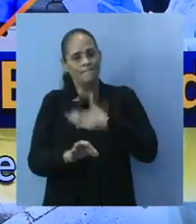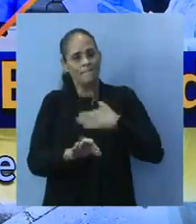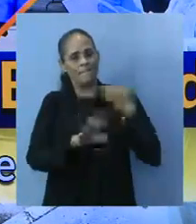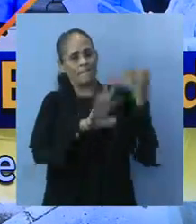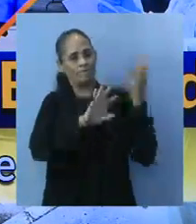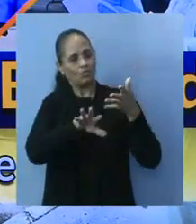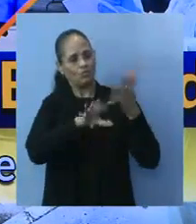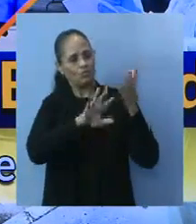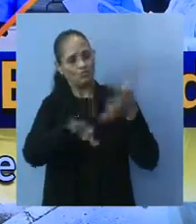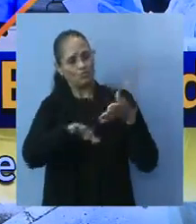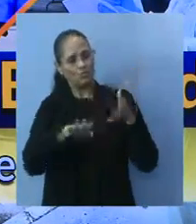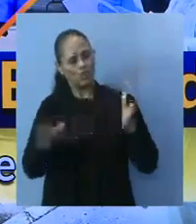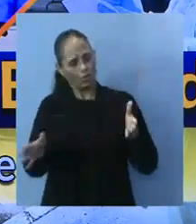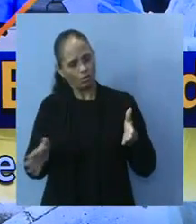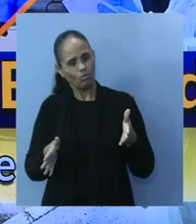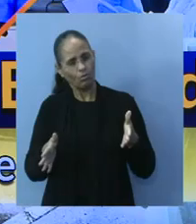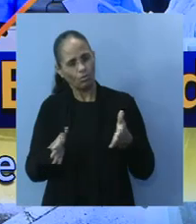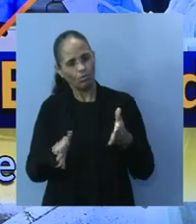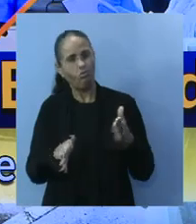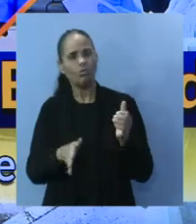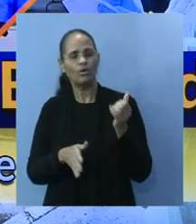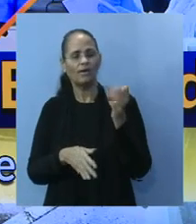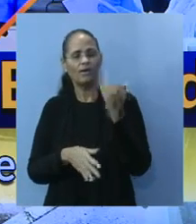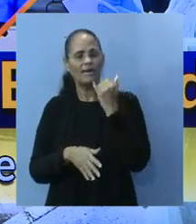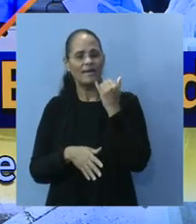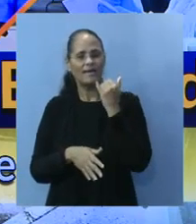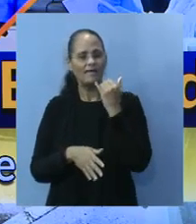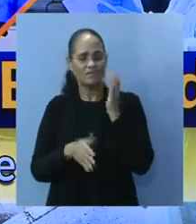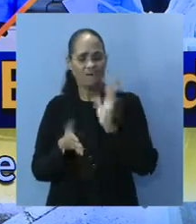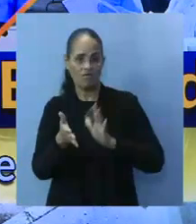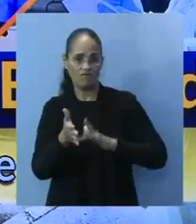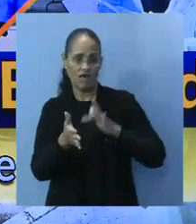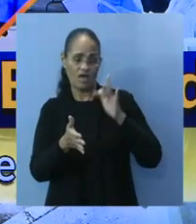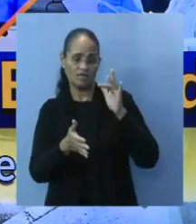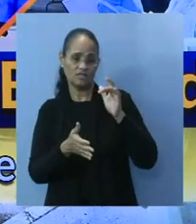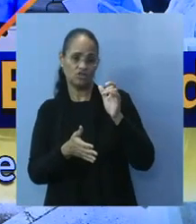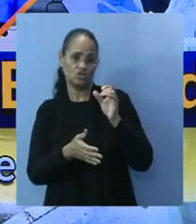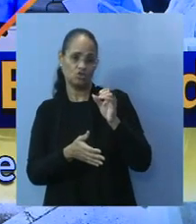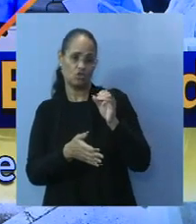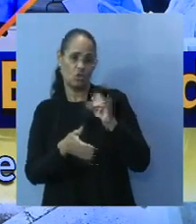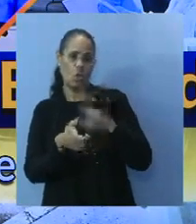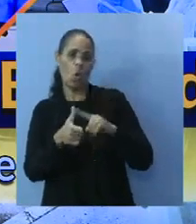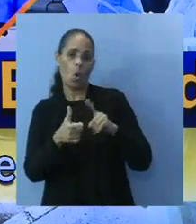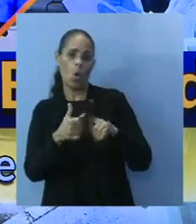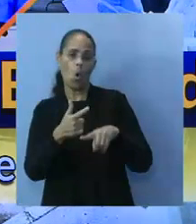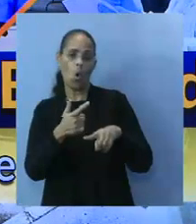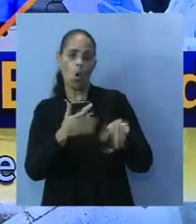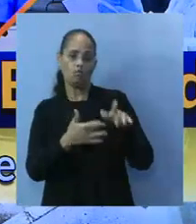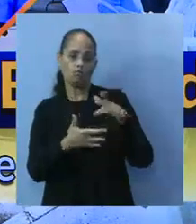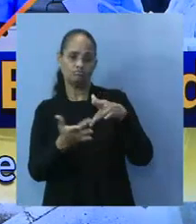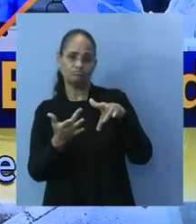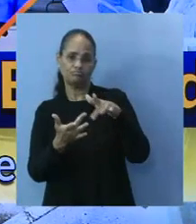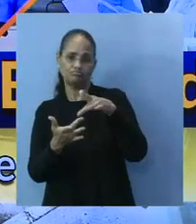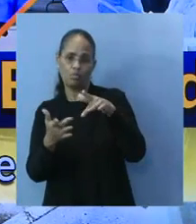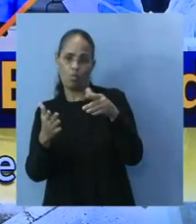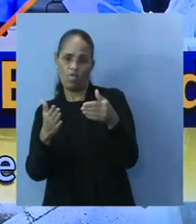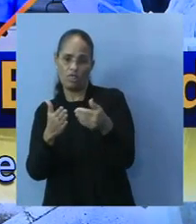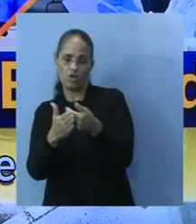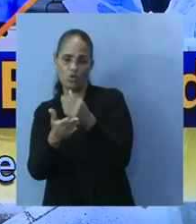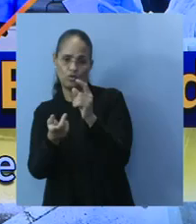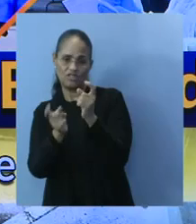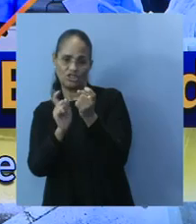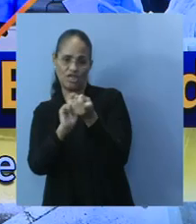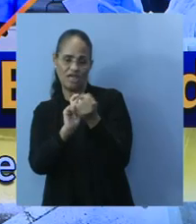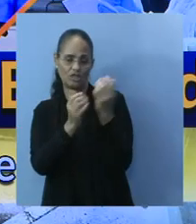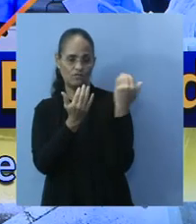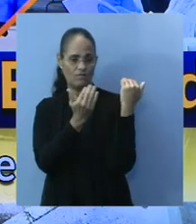strongly urge, if you are going to take advantage or go out in line with the new change